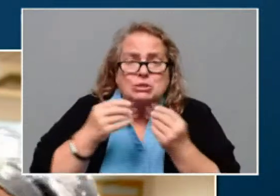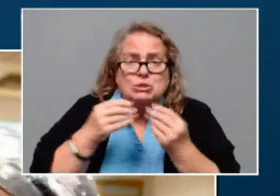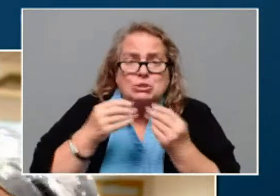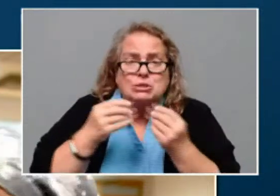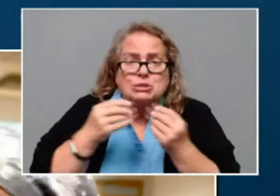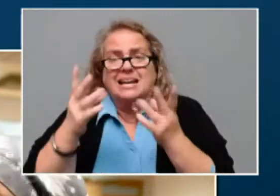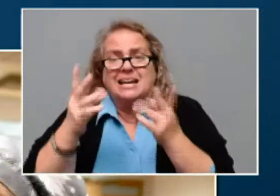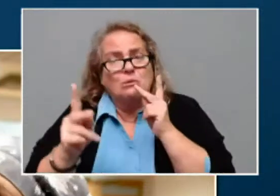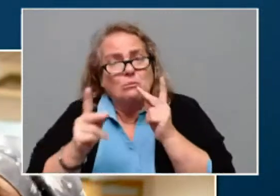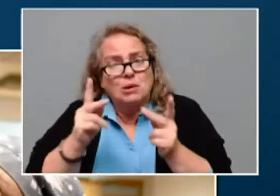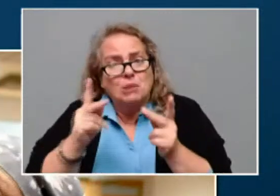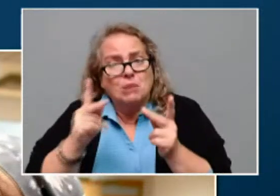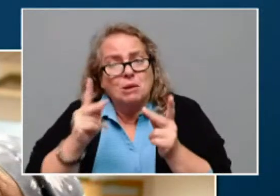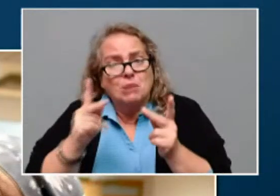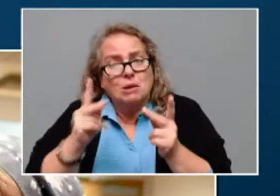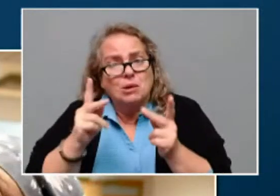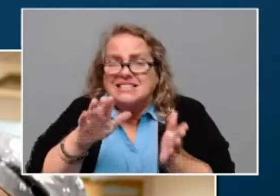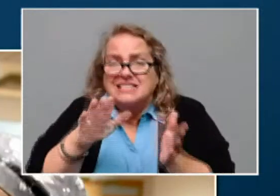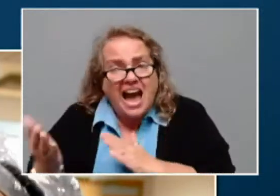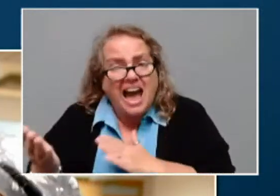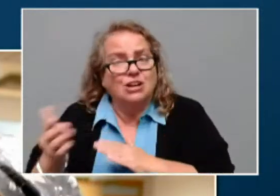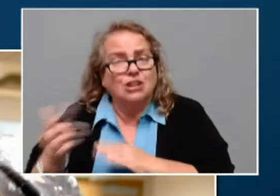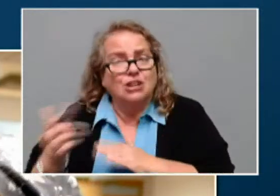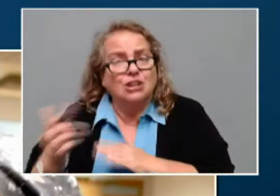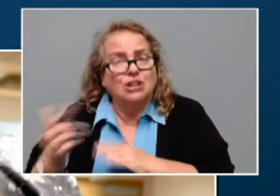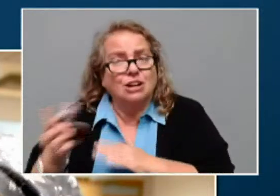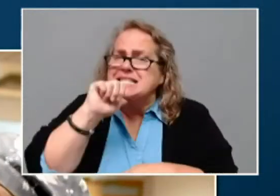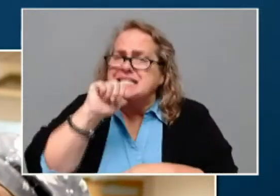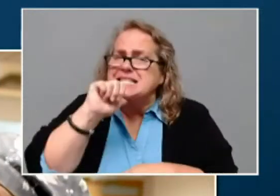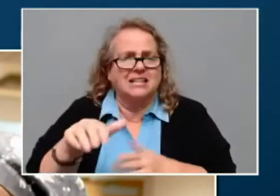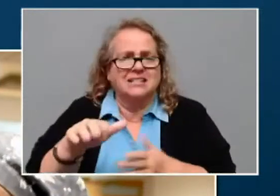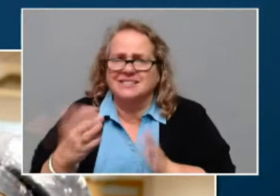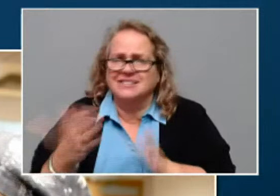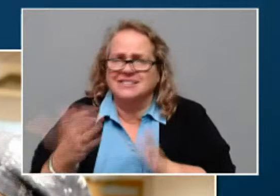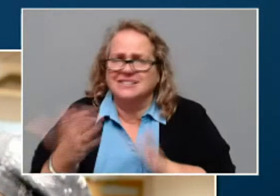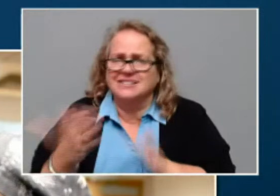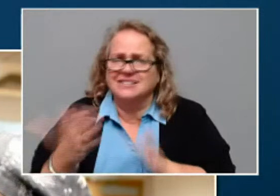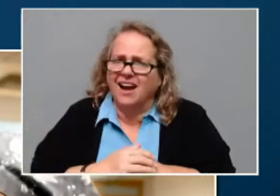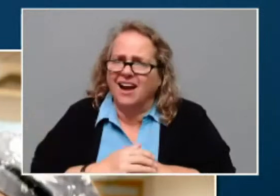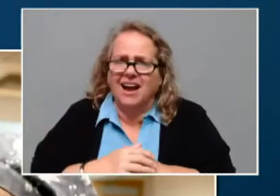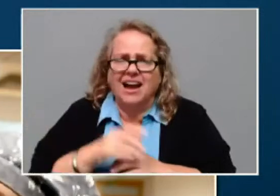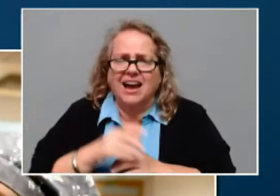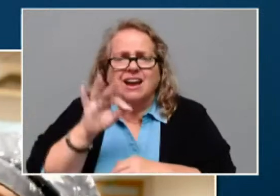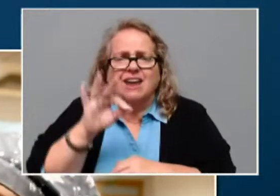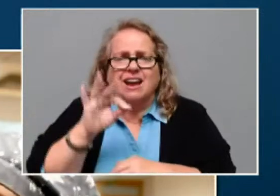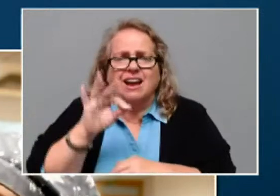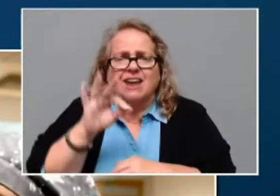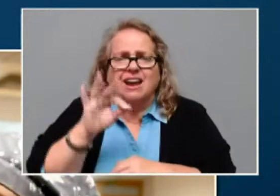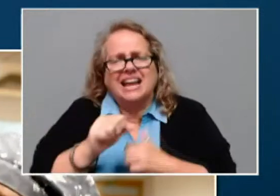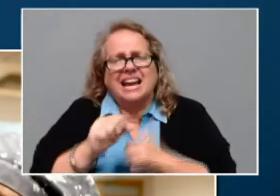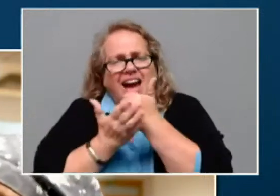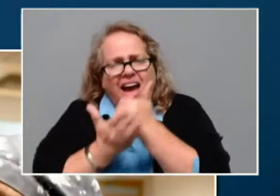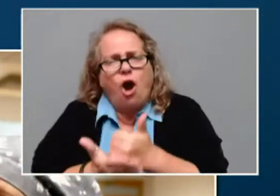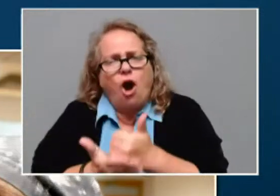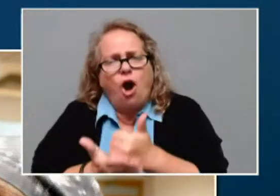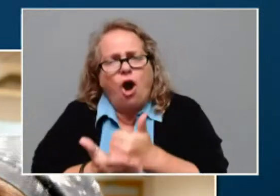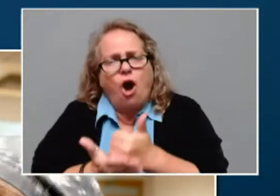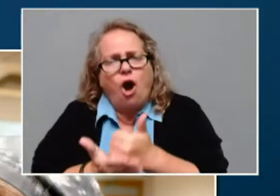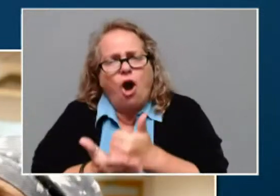there that shouldn't be dying had they taken the help that had been